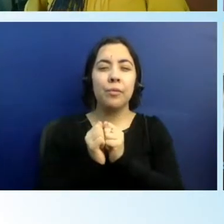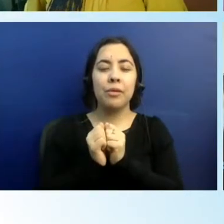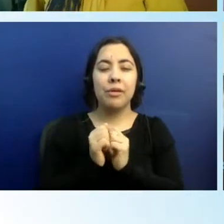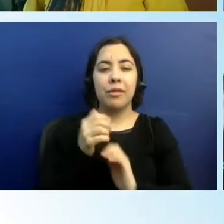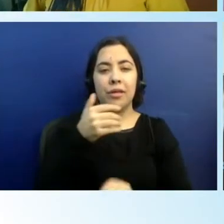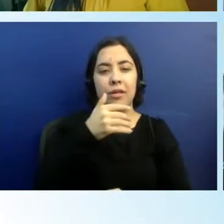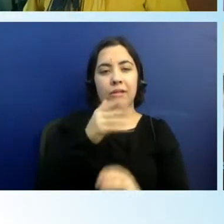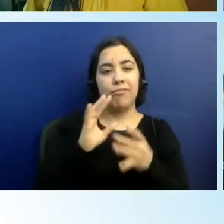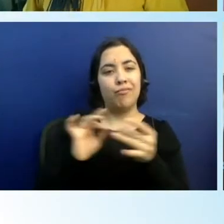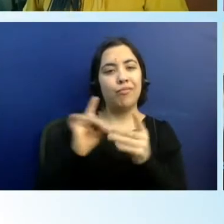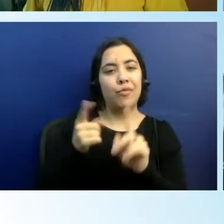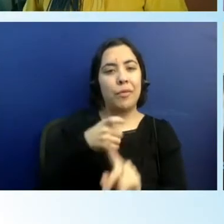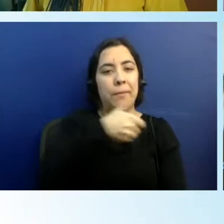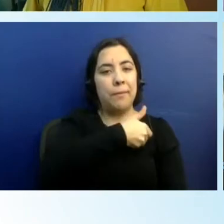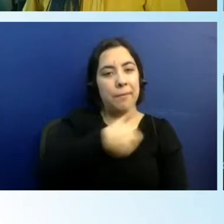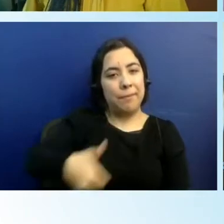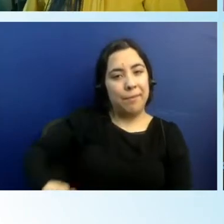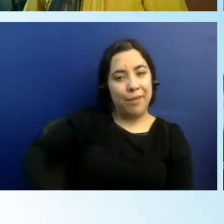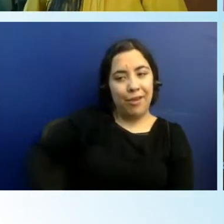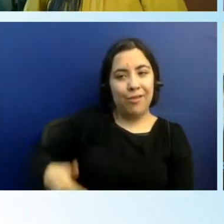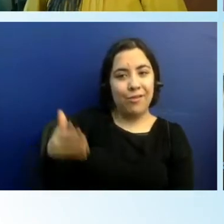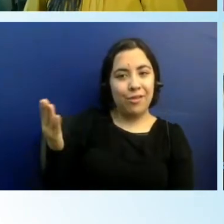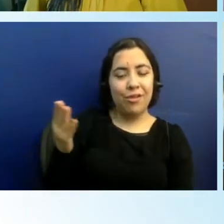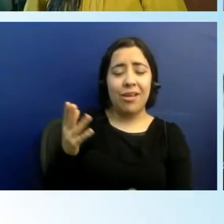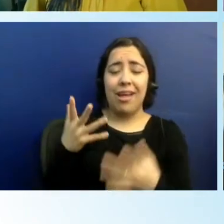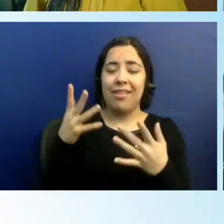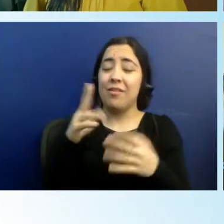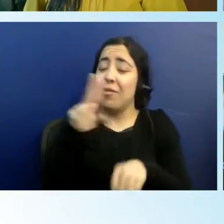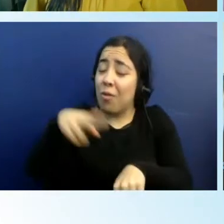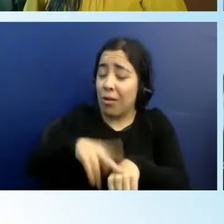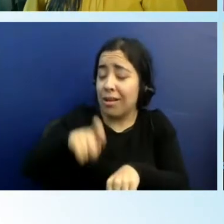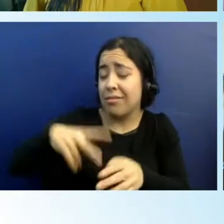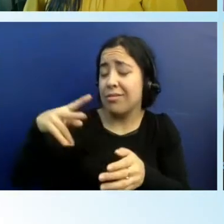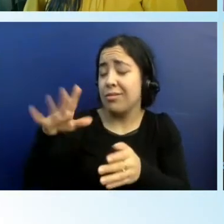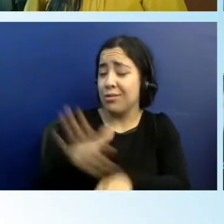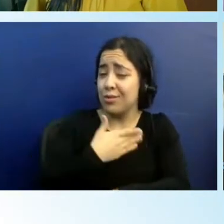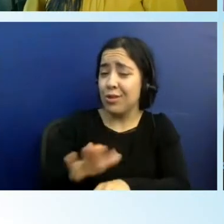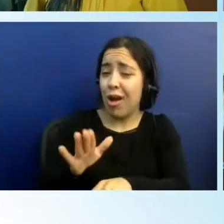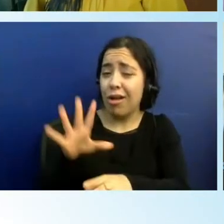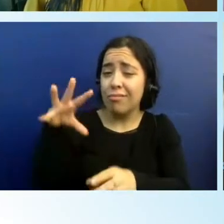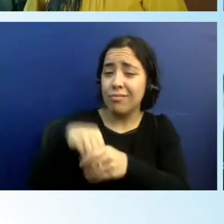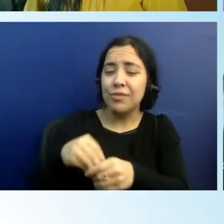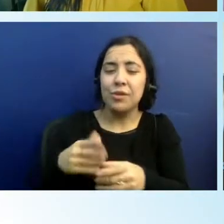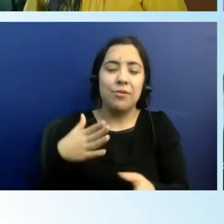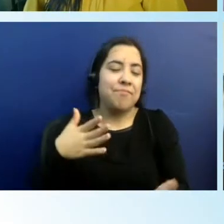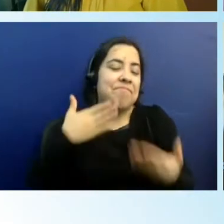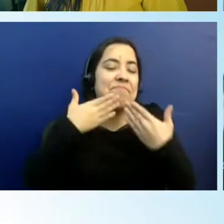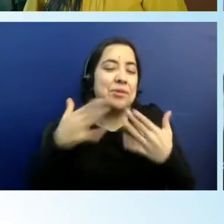of course, we got to have some song. So I just want to thank you for joining us.